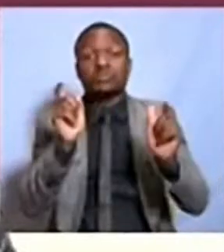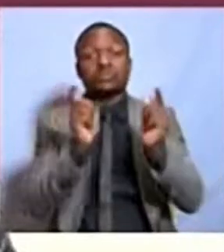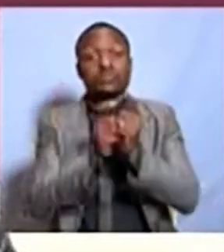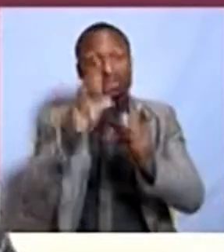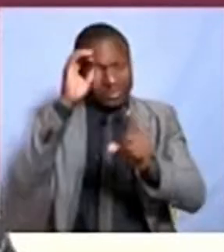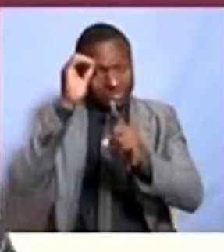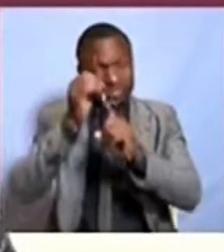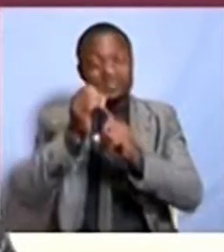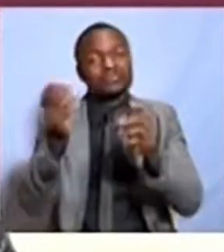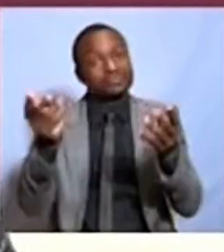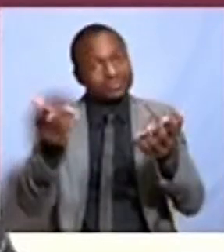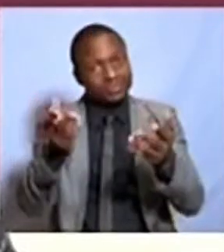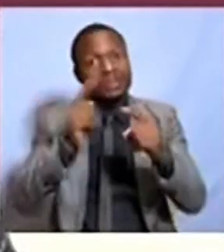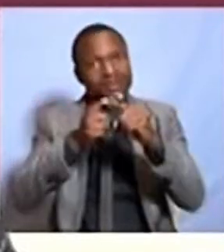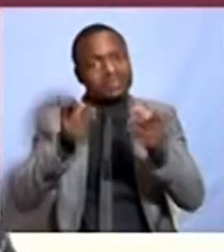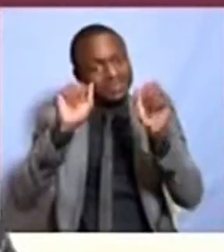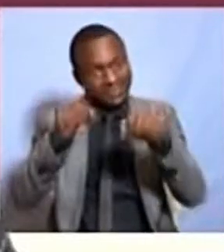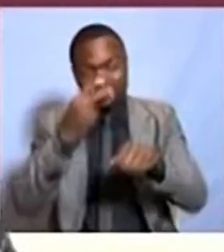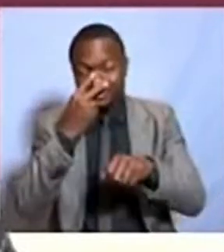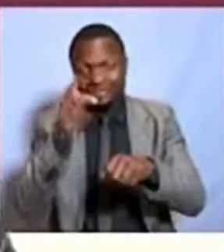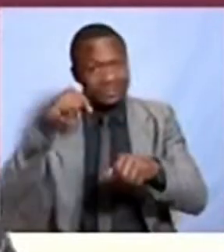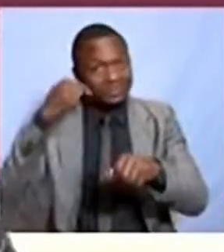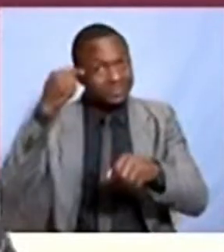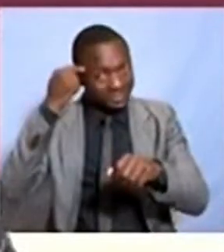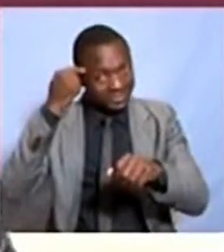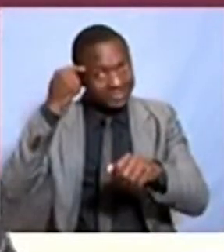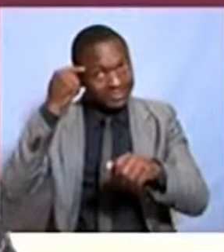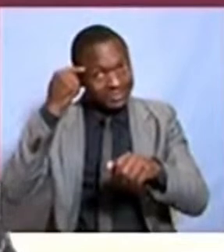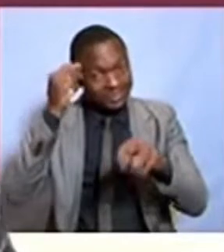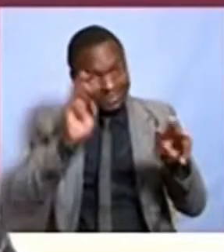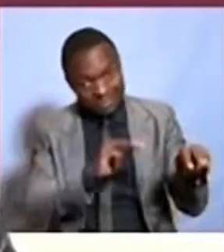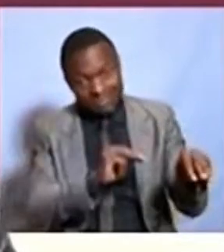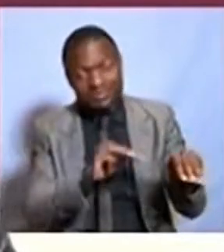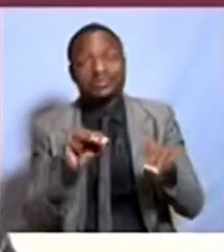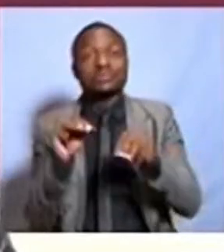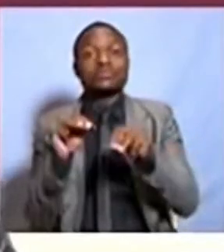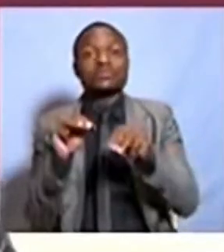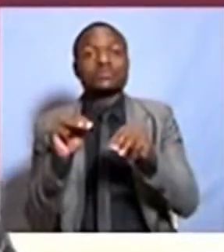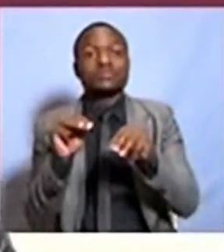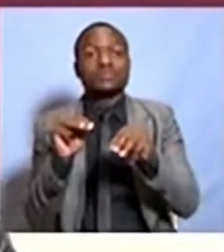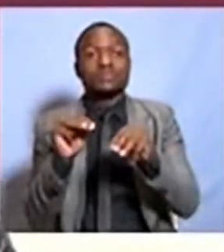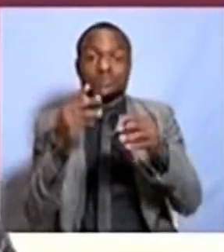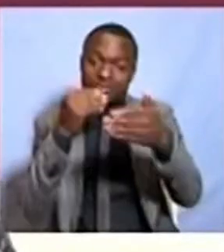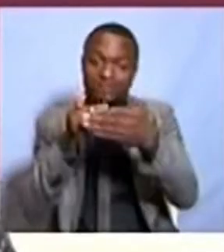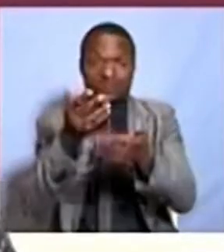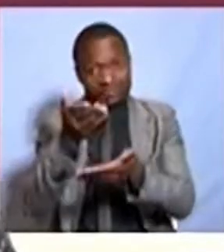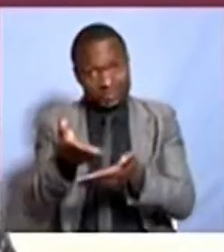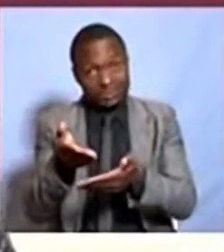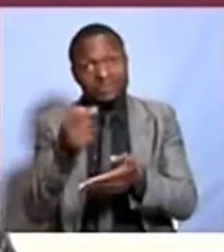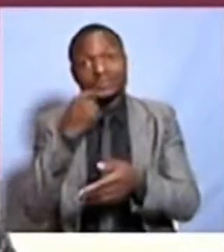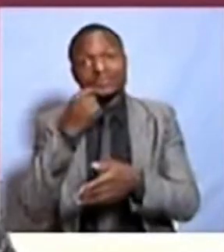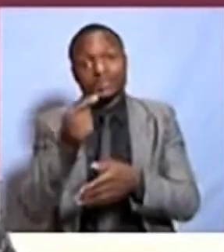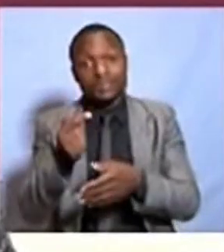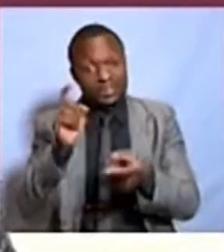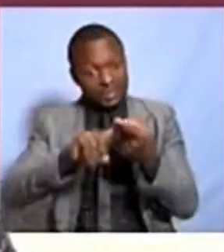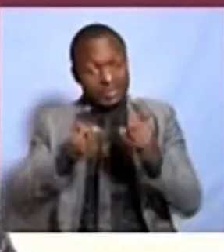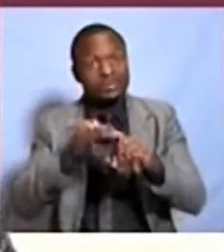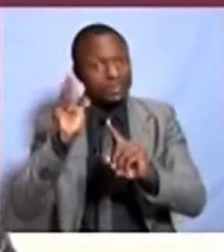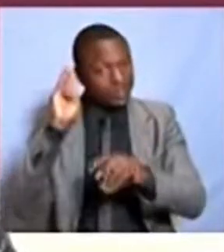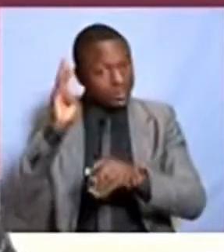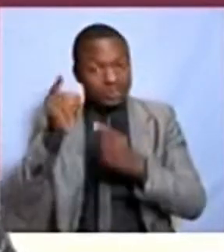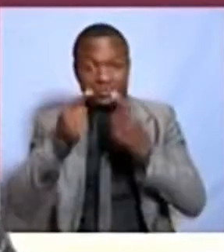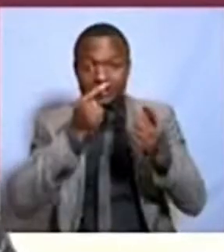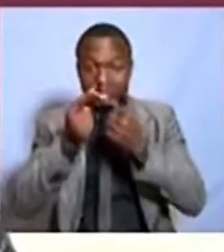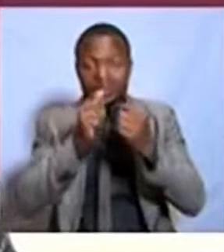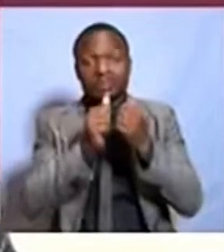target yet, but we can see that government has been moving towards that. Like I mentioned, my colleague will further speak